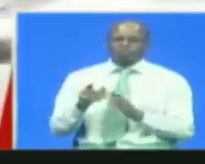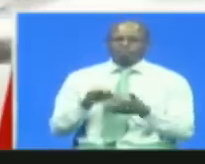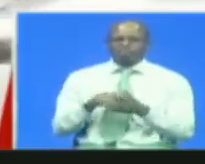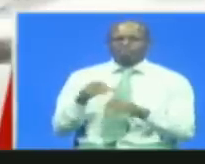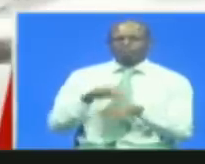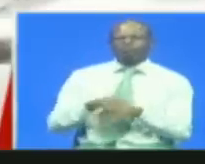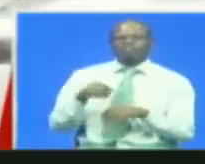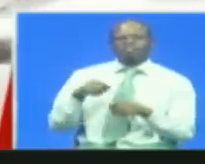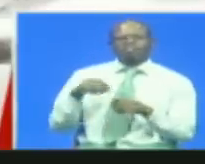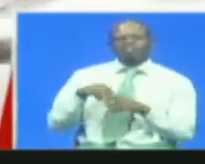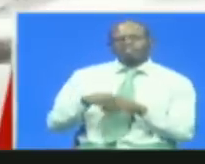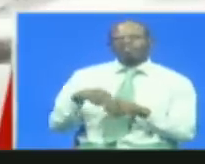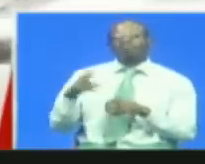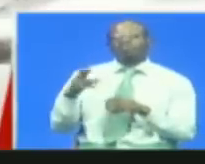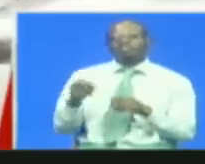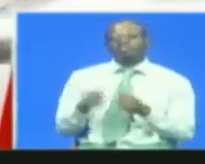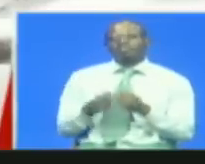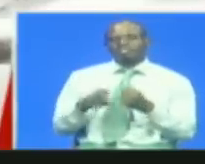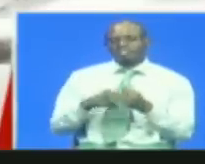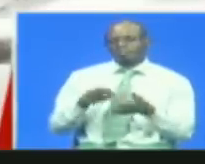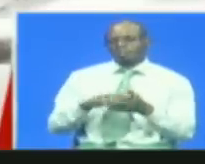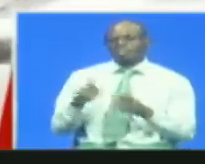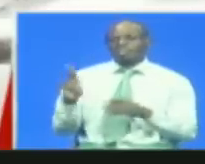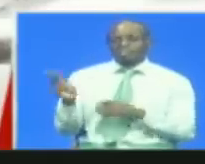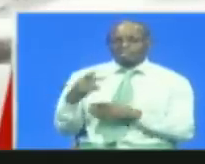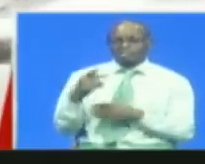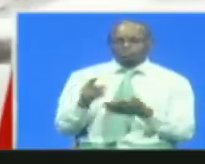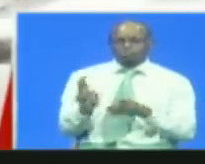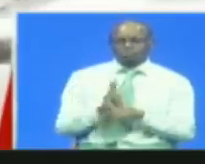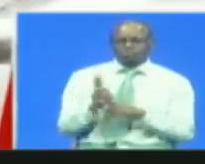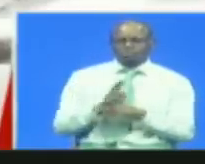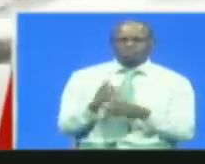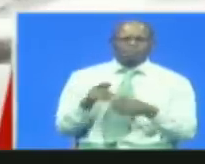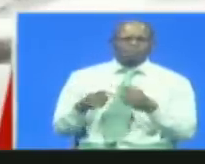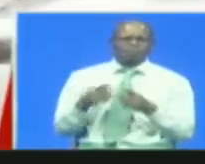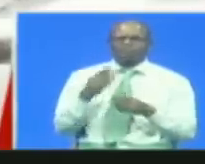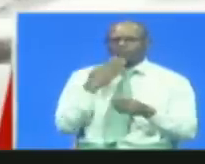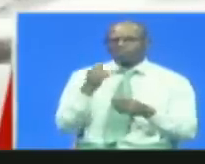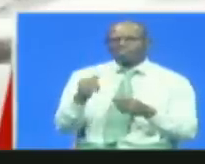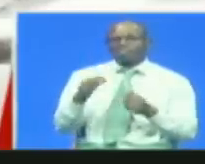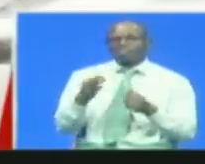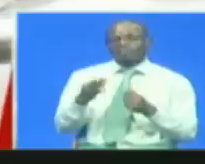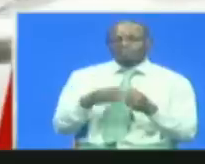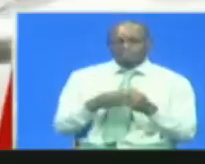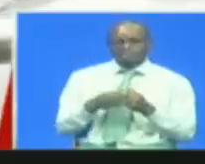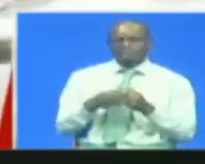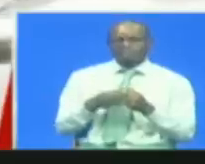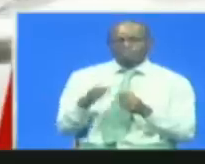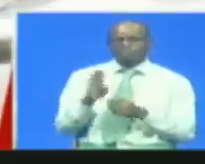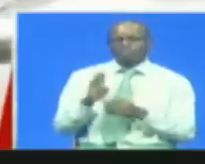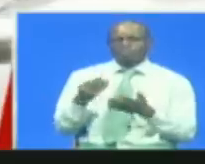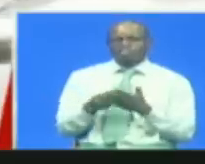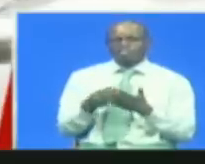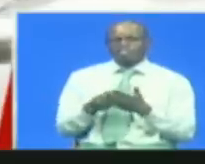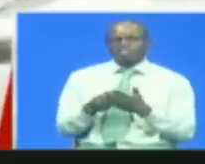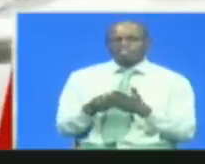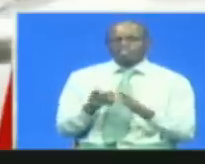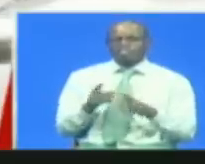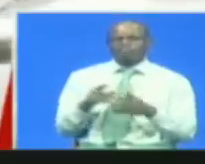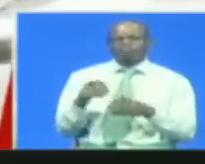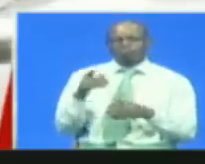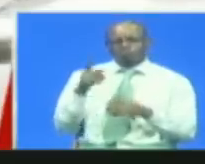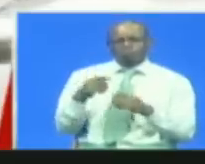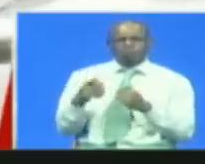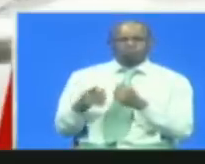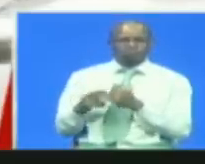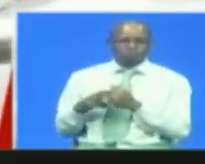by the National Treasury, Kenya spent about 538 billion shillings servicing debt between July last year and March this year,